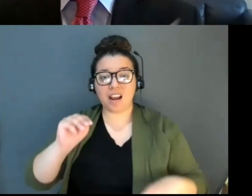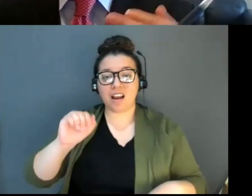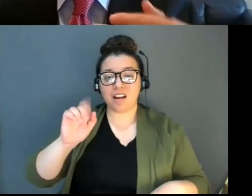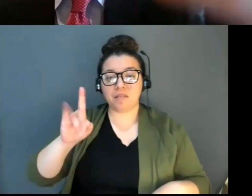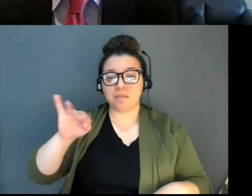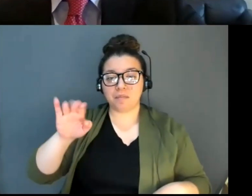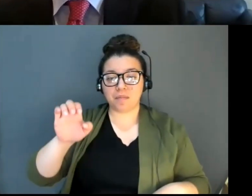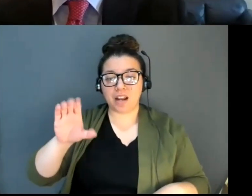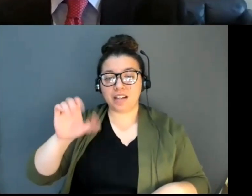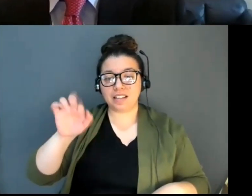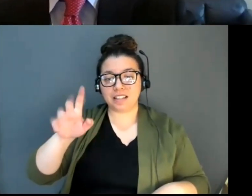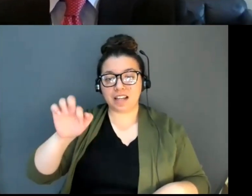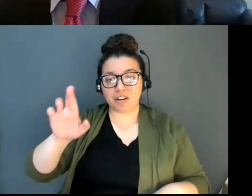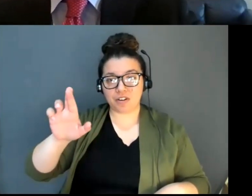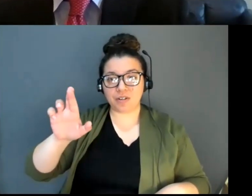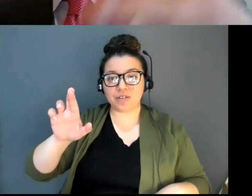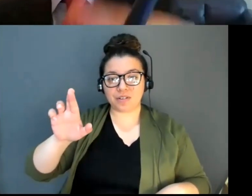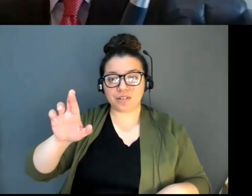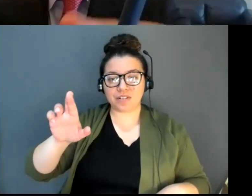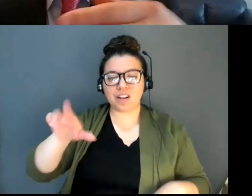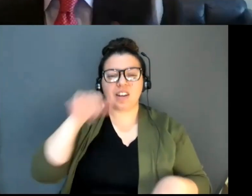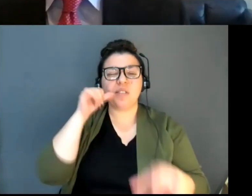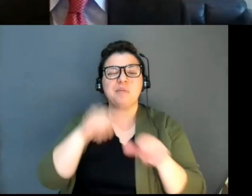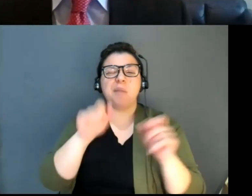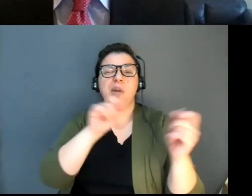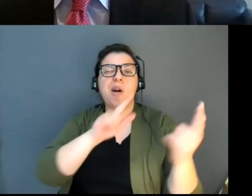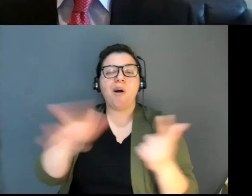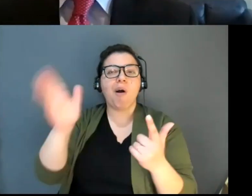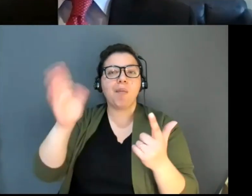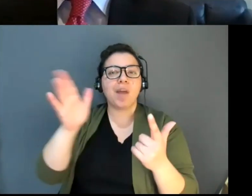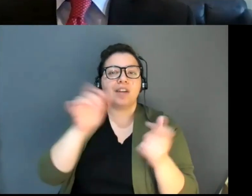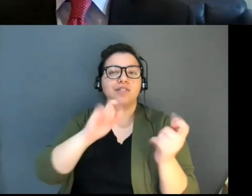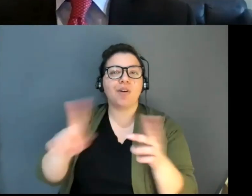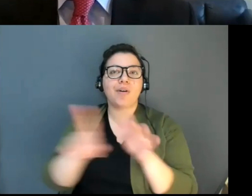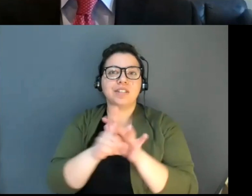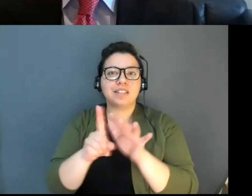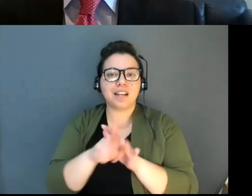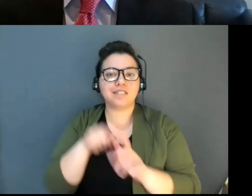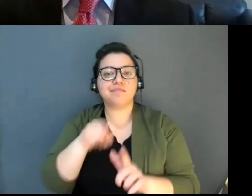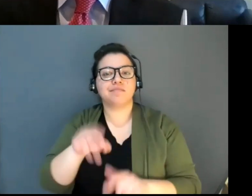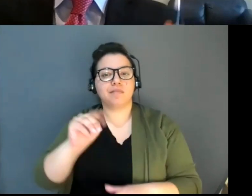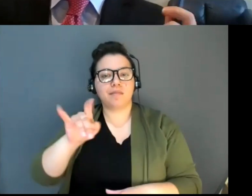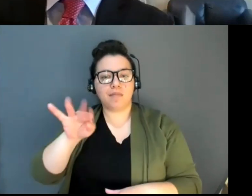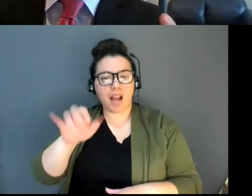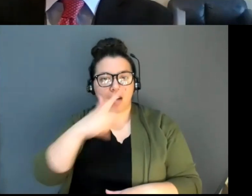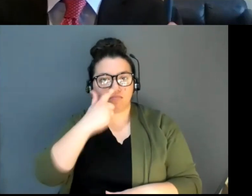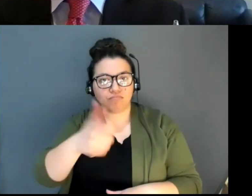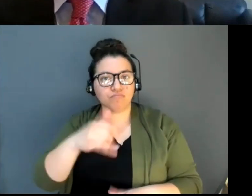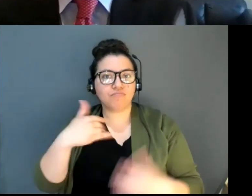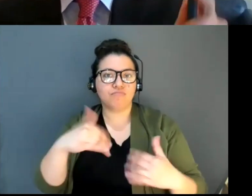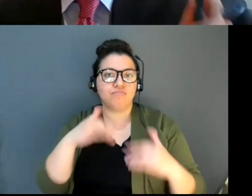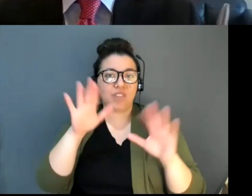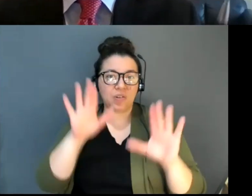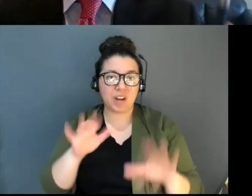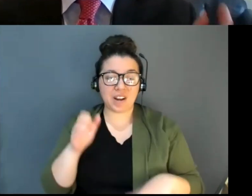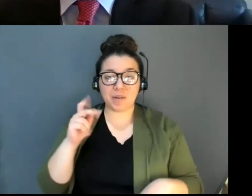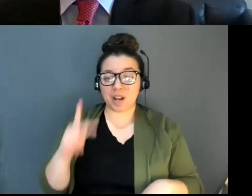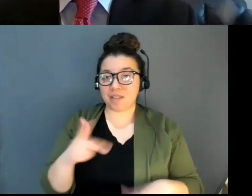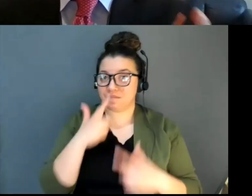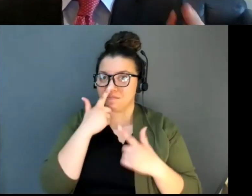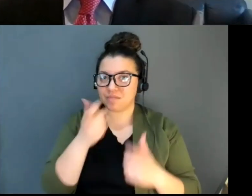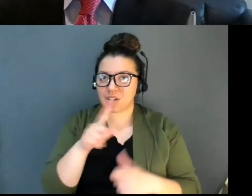wrote just to make sure you do all panels and attendees. She said, I am. That's great. So, okay, really interesting questions here. I